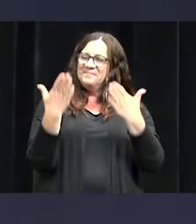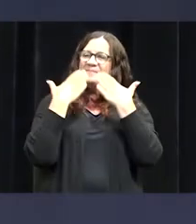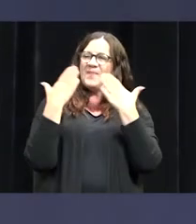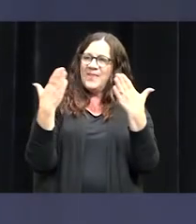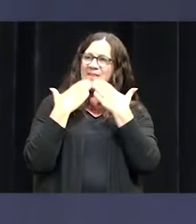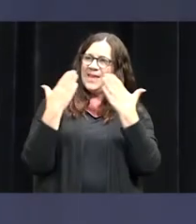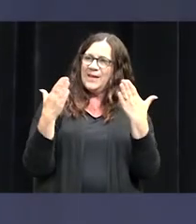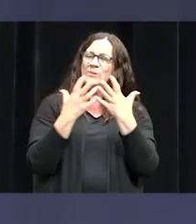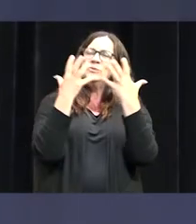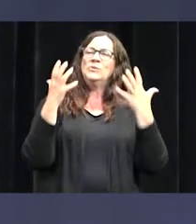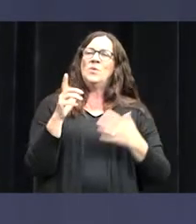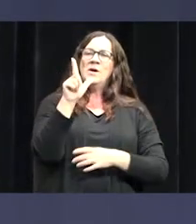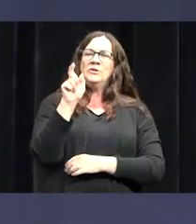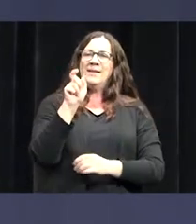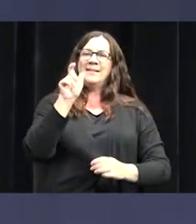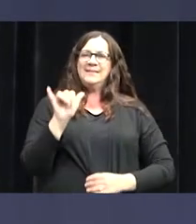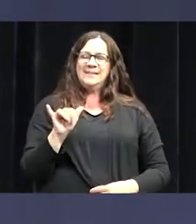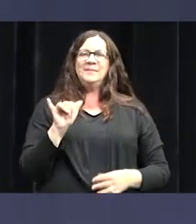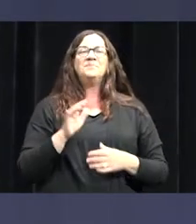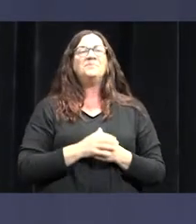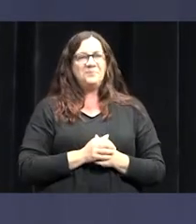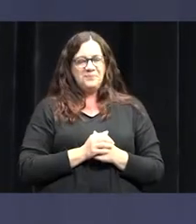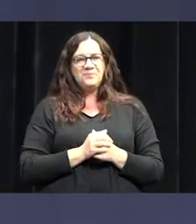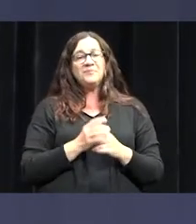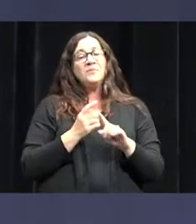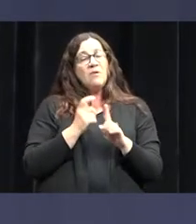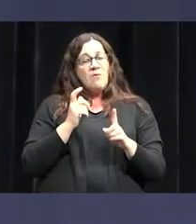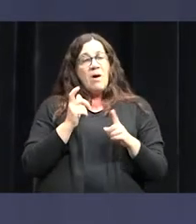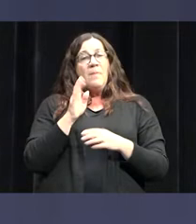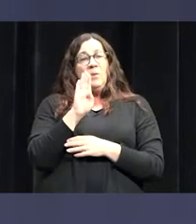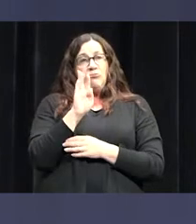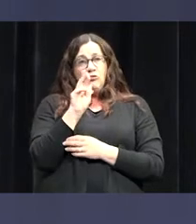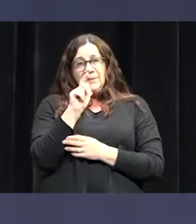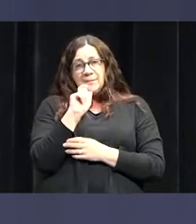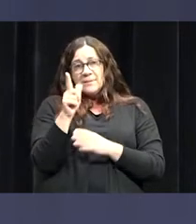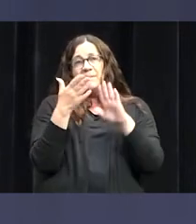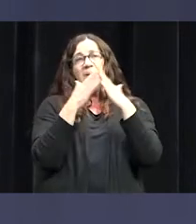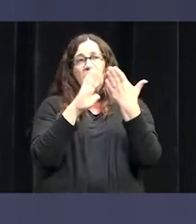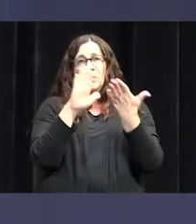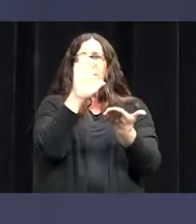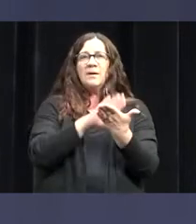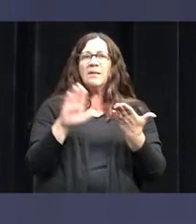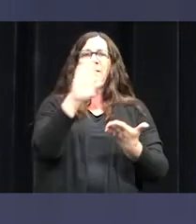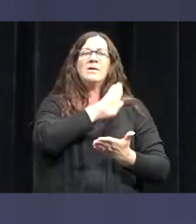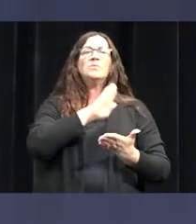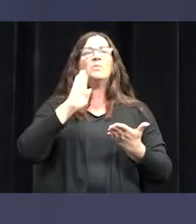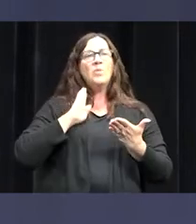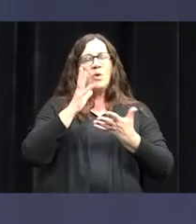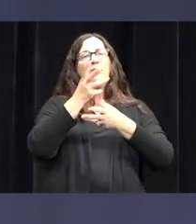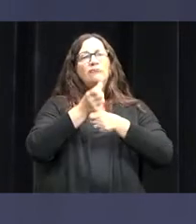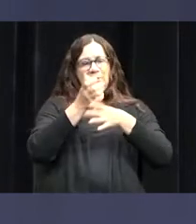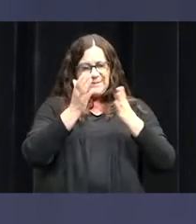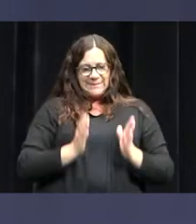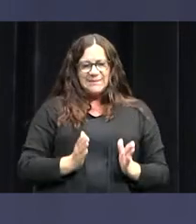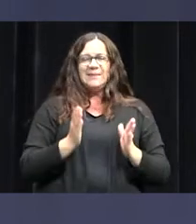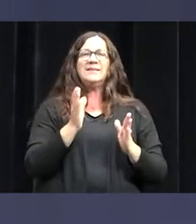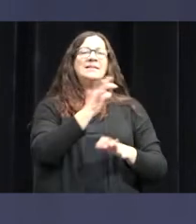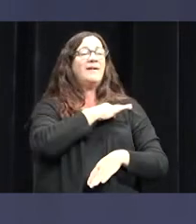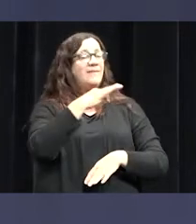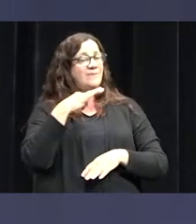thank you so much lexi on behalf of the bristol community college board of trustees the